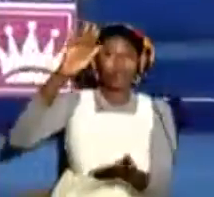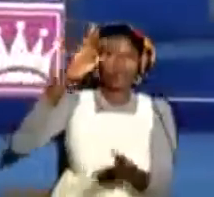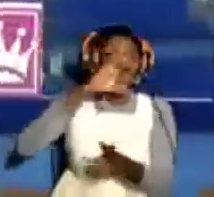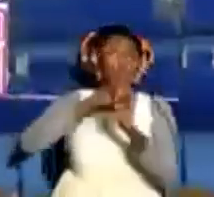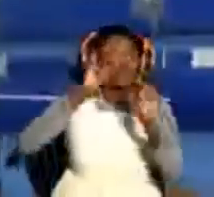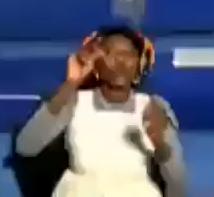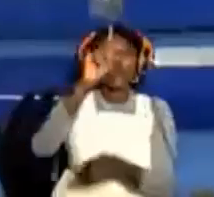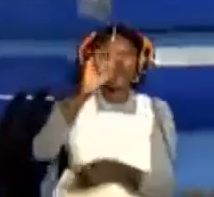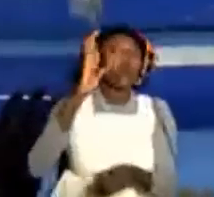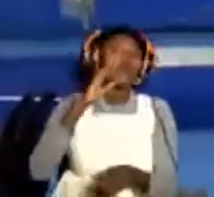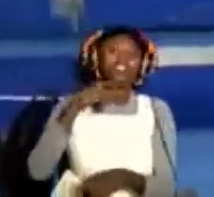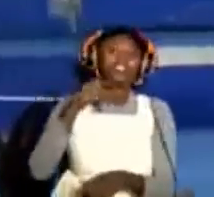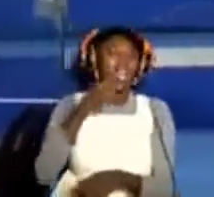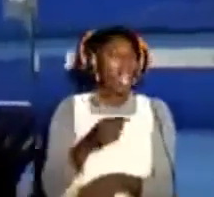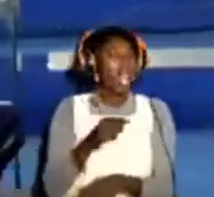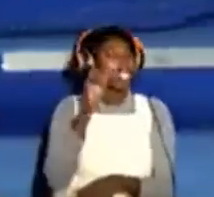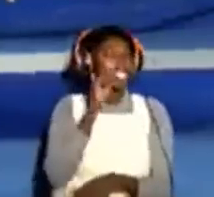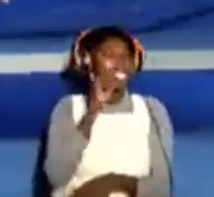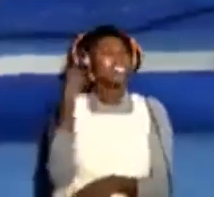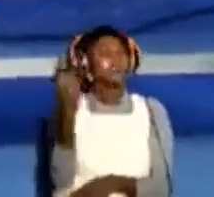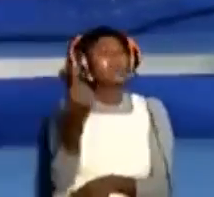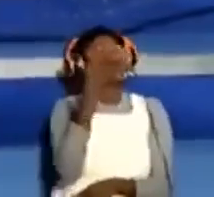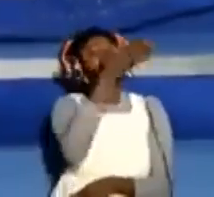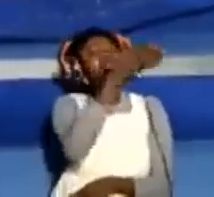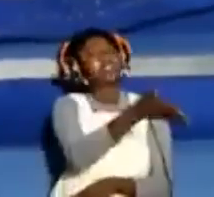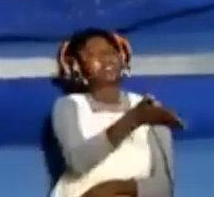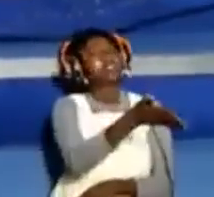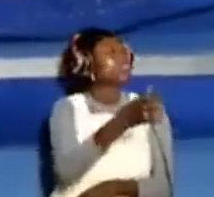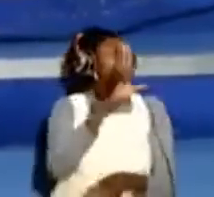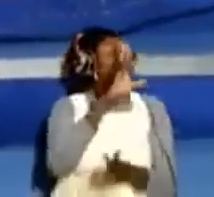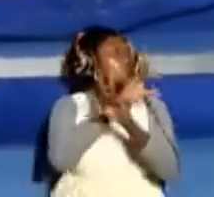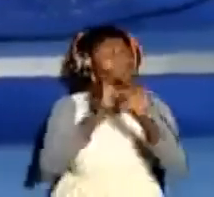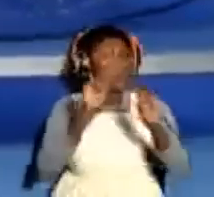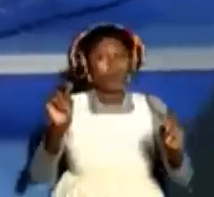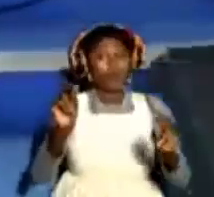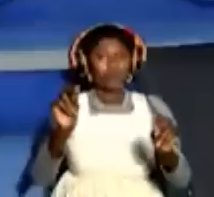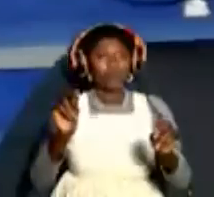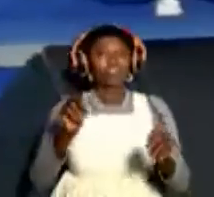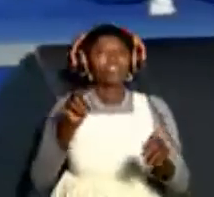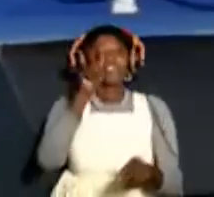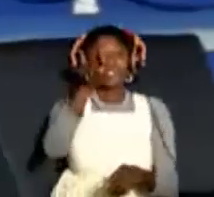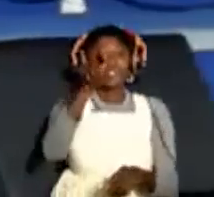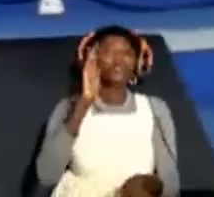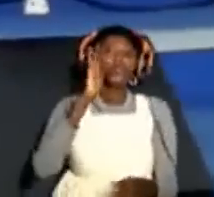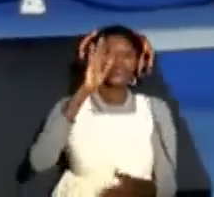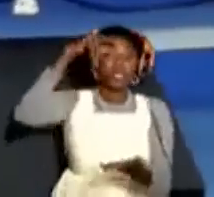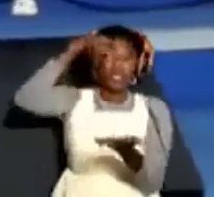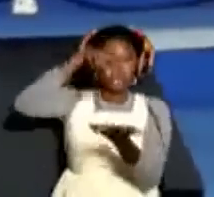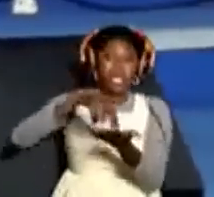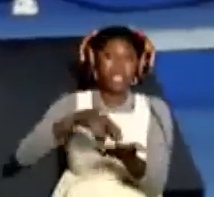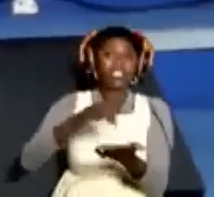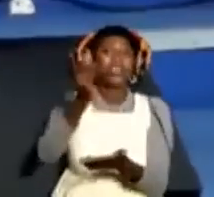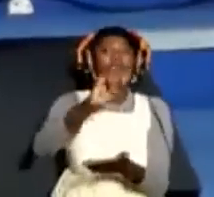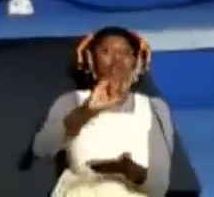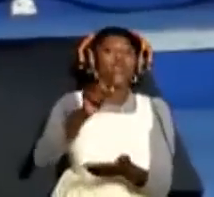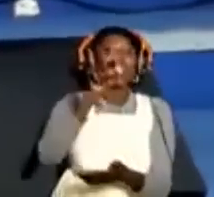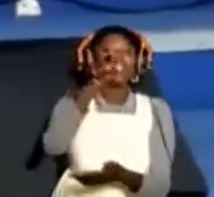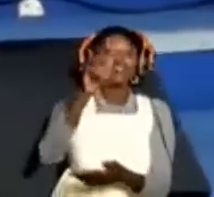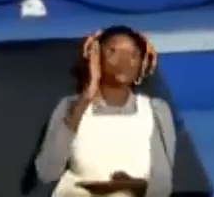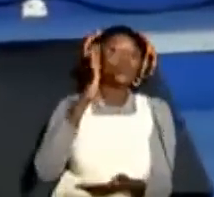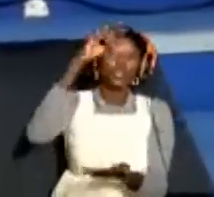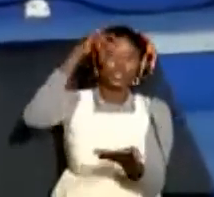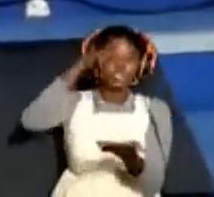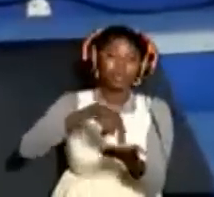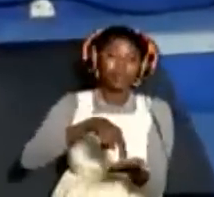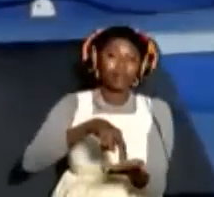No one will say she used to be here. No. You will stand where you are supposed to stand.